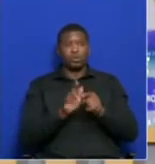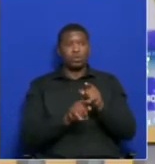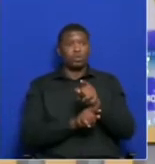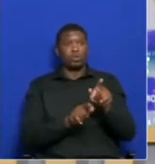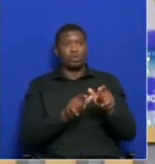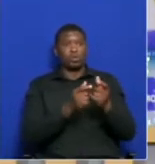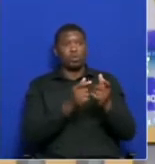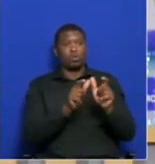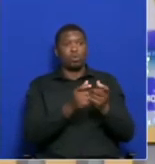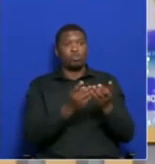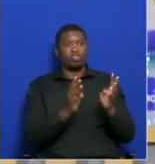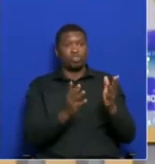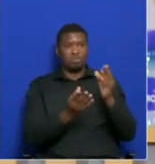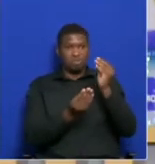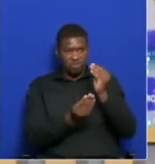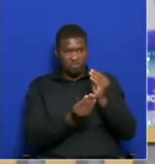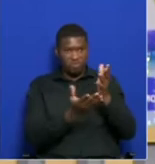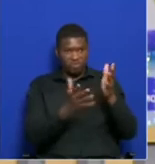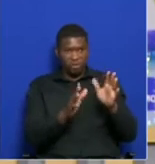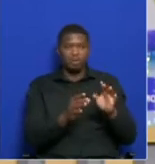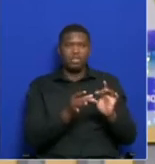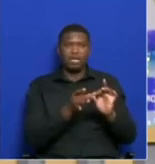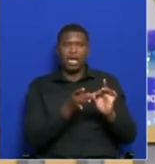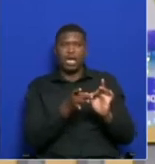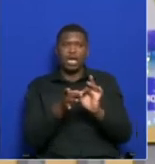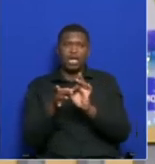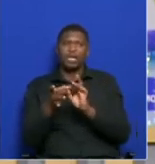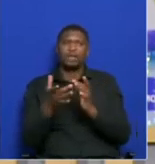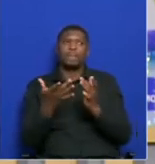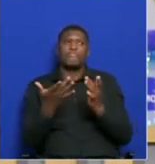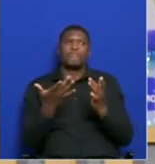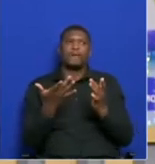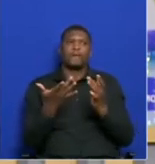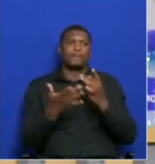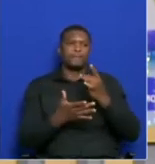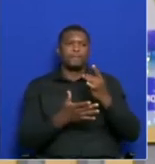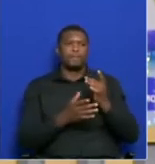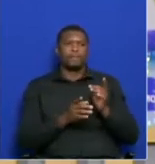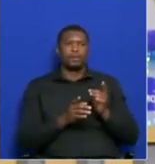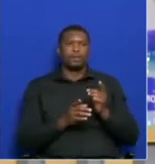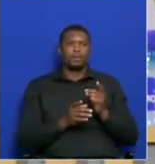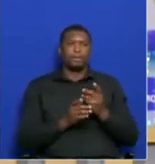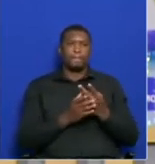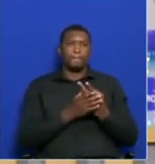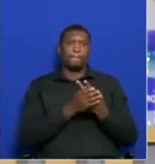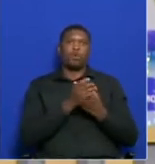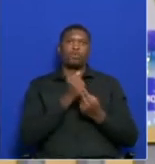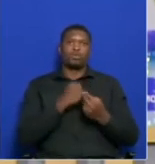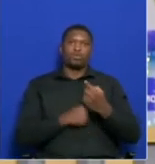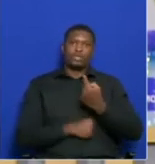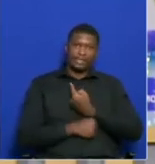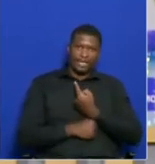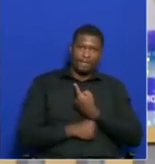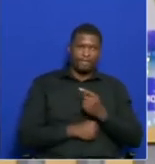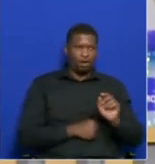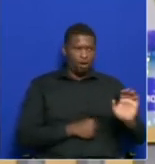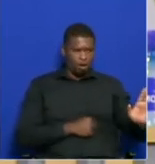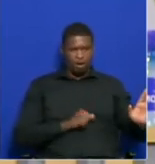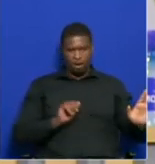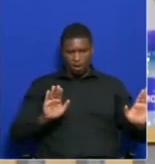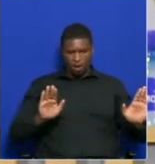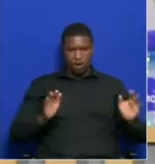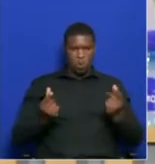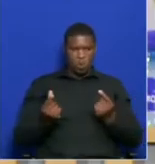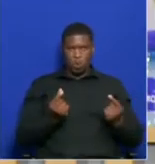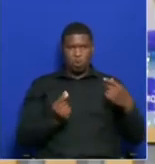bring respect of the two of us sharing one and the same responsibilities. Thank Okay. you, Commissioner.